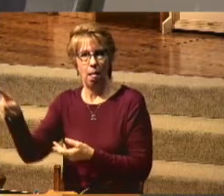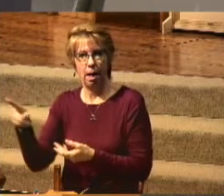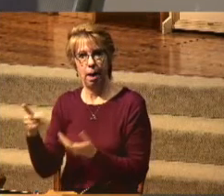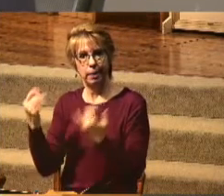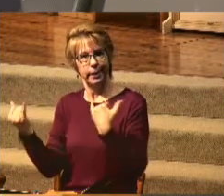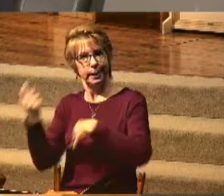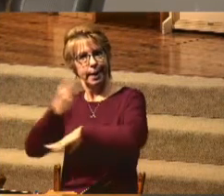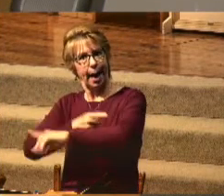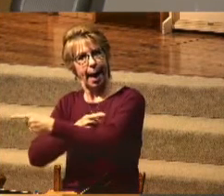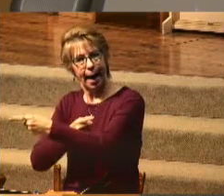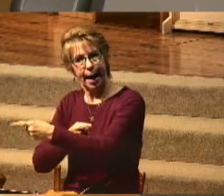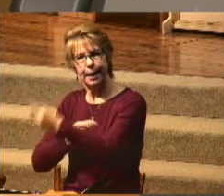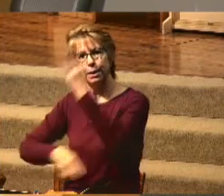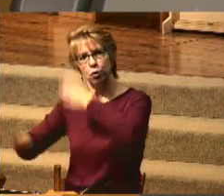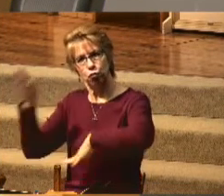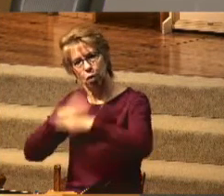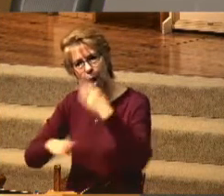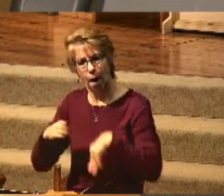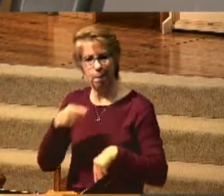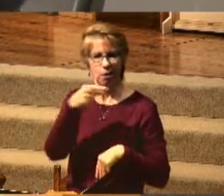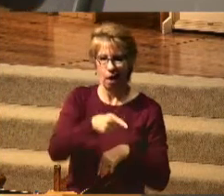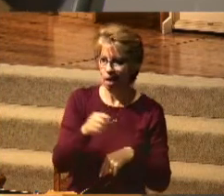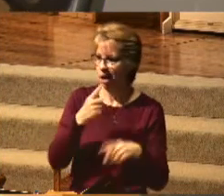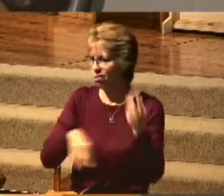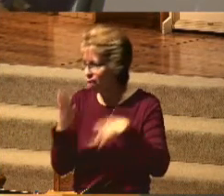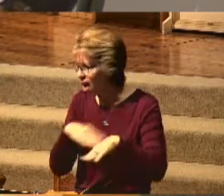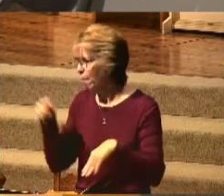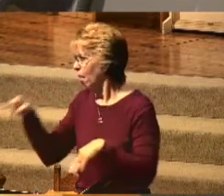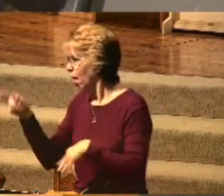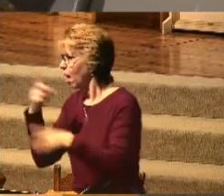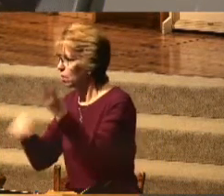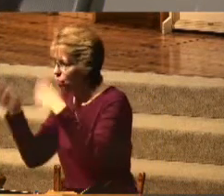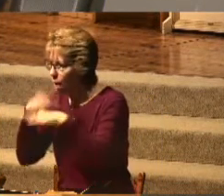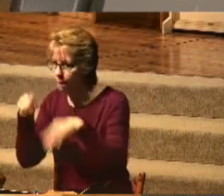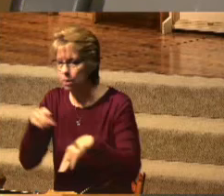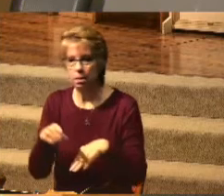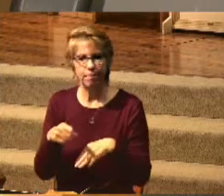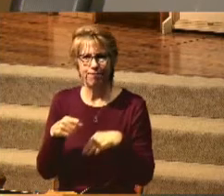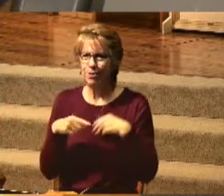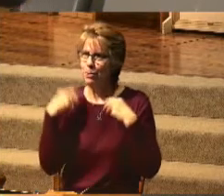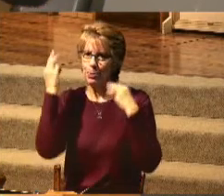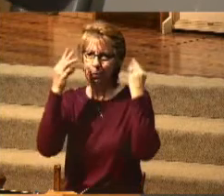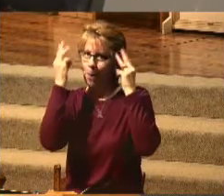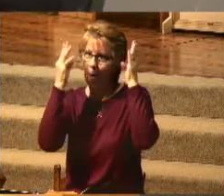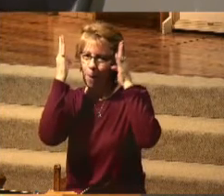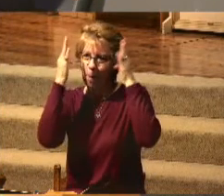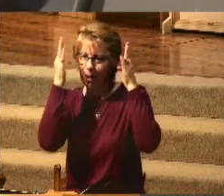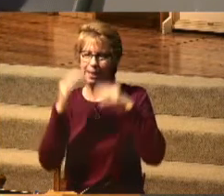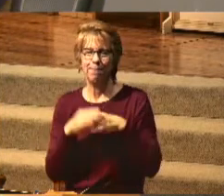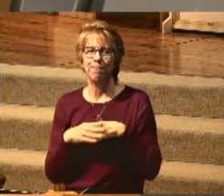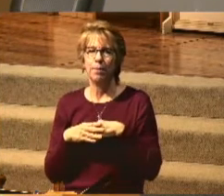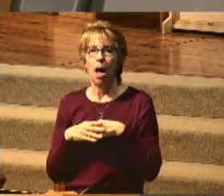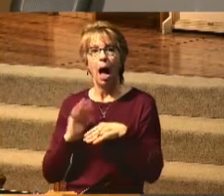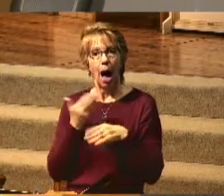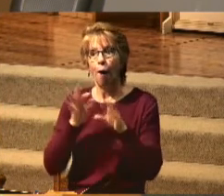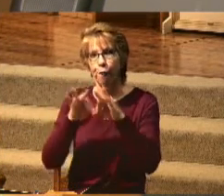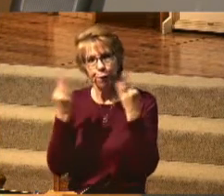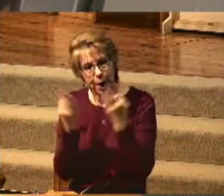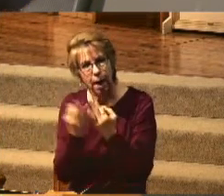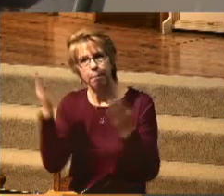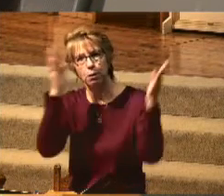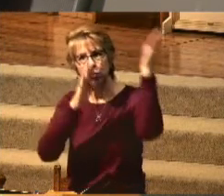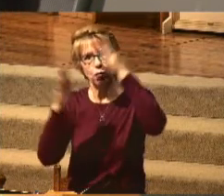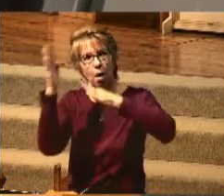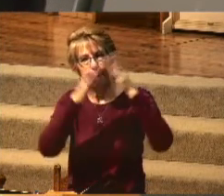today. Trouble's here and trouble's there. Trouble's everywhere. Don't worry about it. Our families are having trouble.